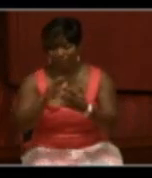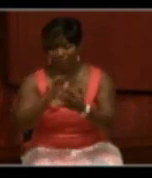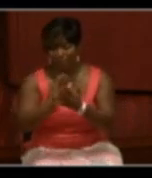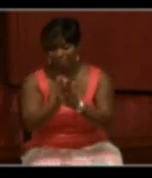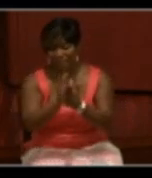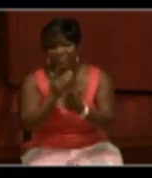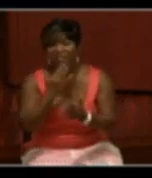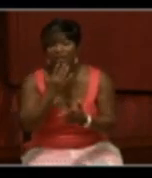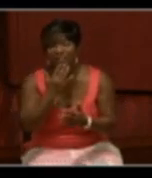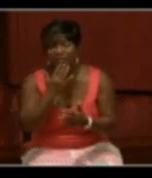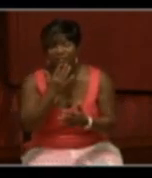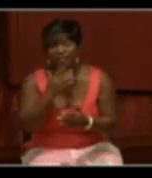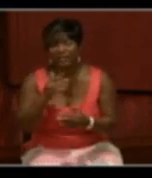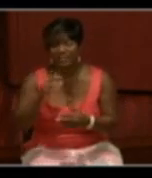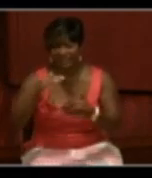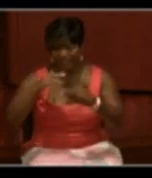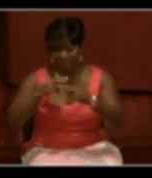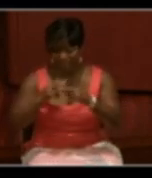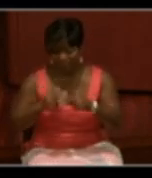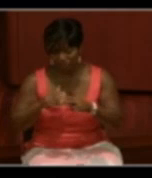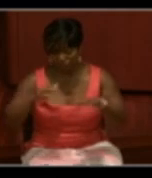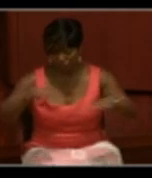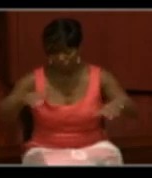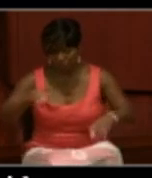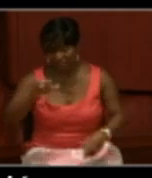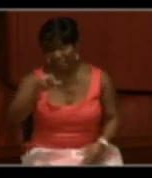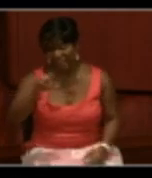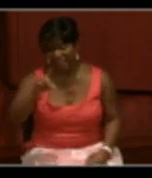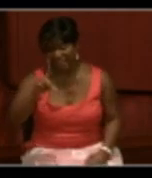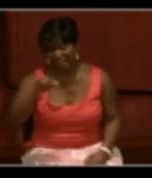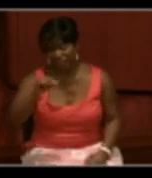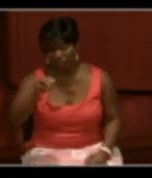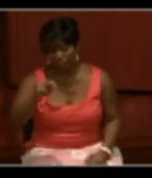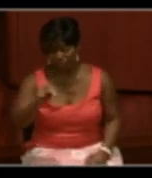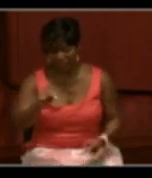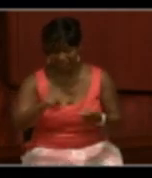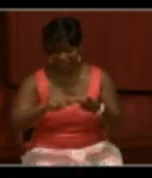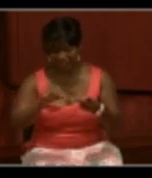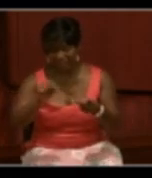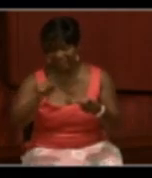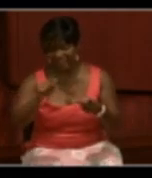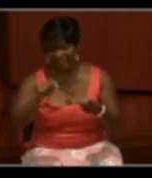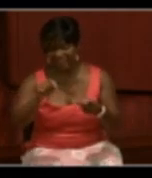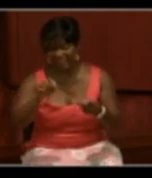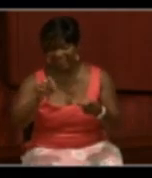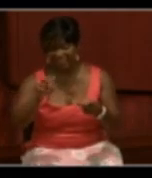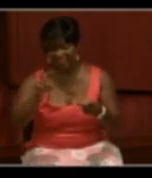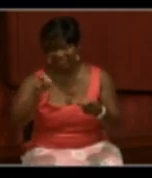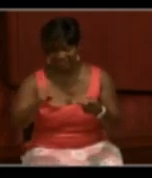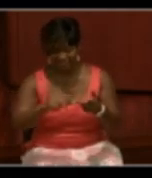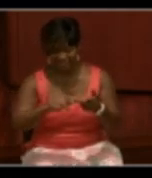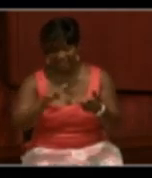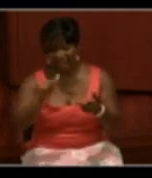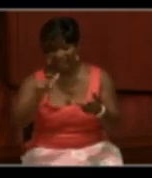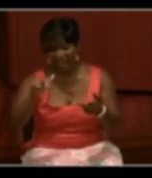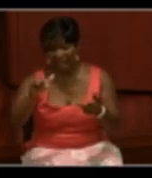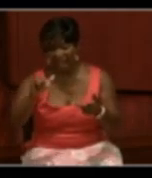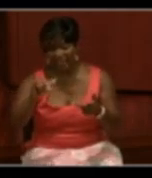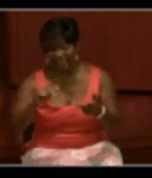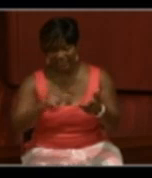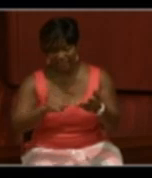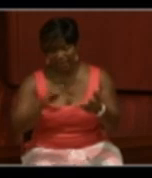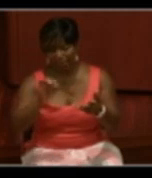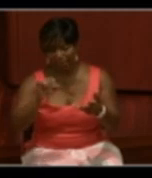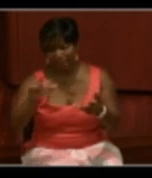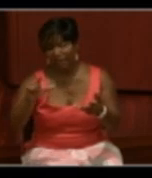Edward, Stephen, Sally, and Belle. His place of birth is Richmond County, North Carolina. And his residence